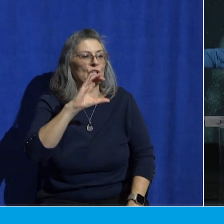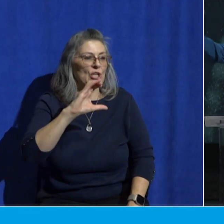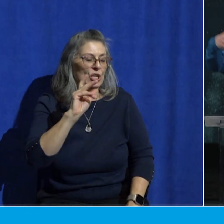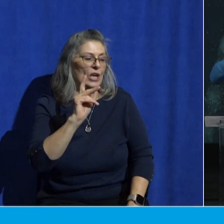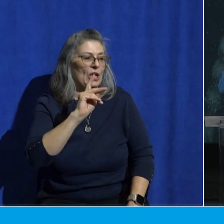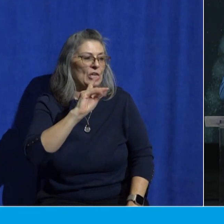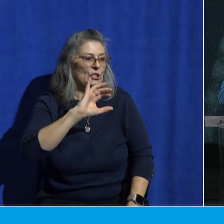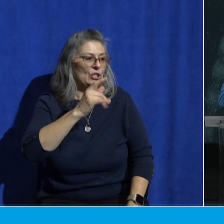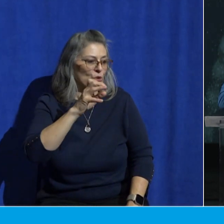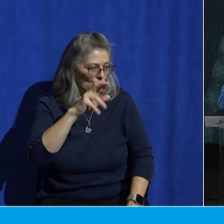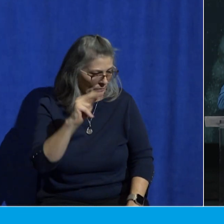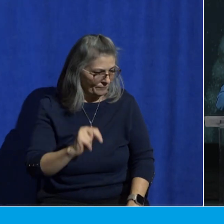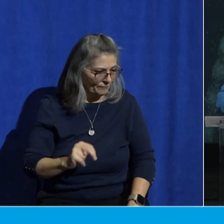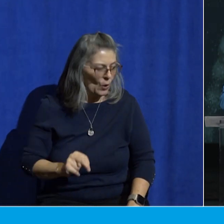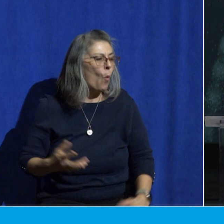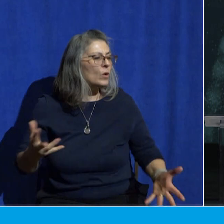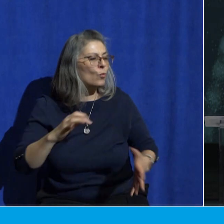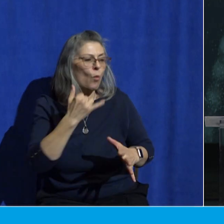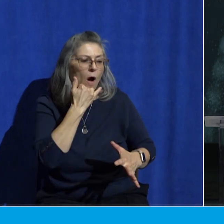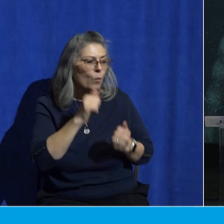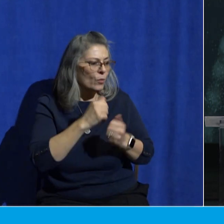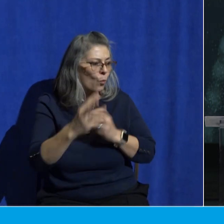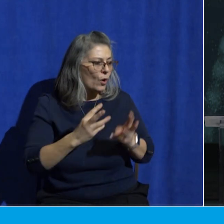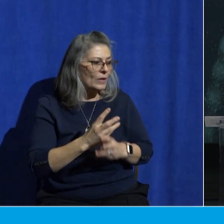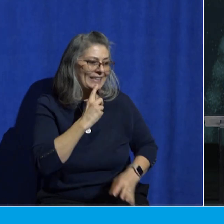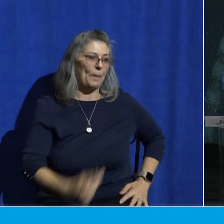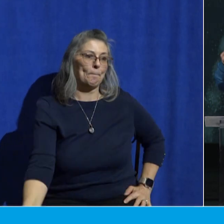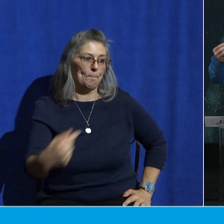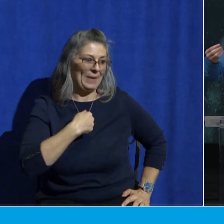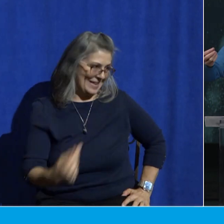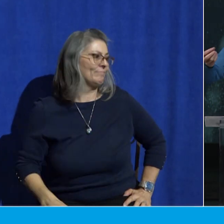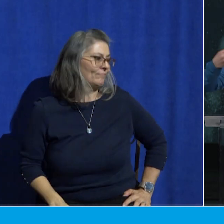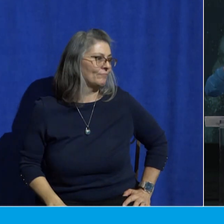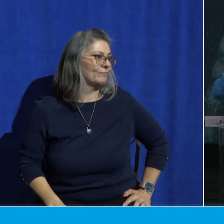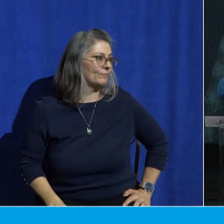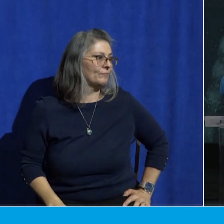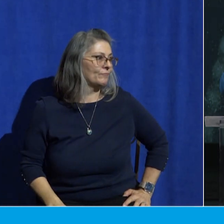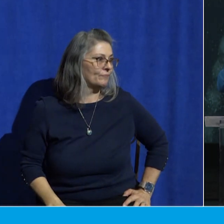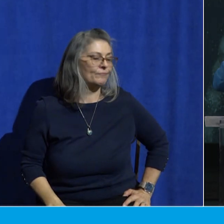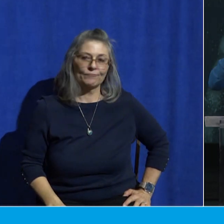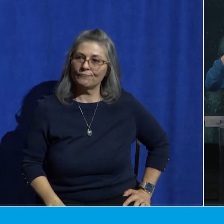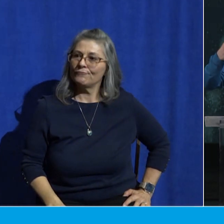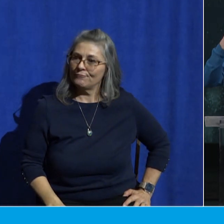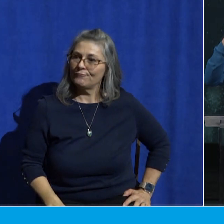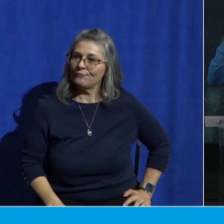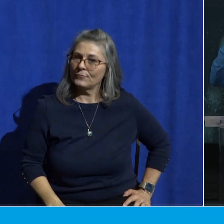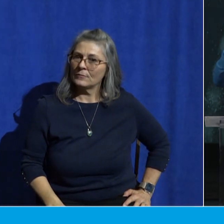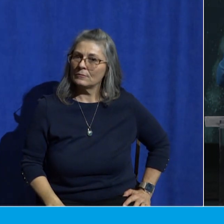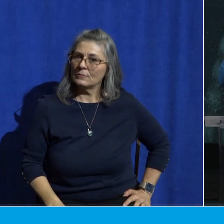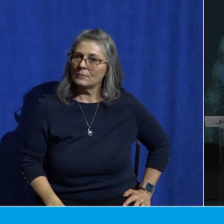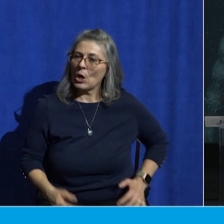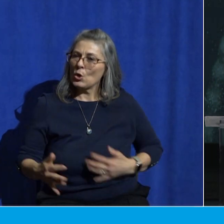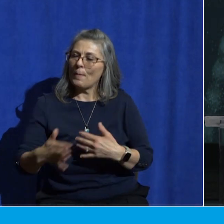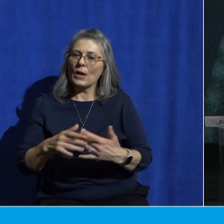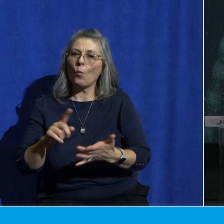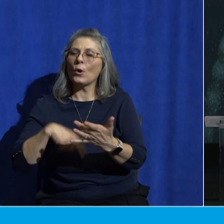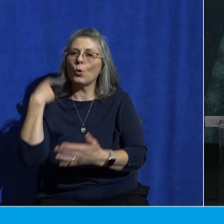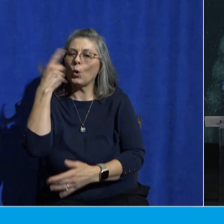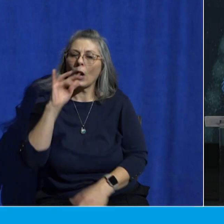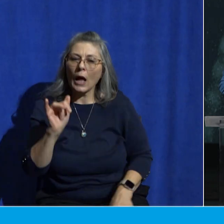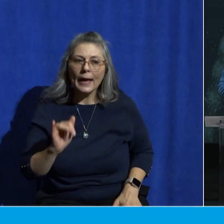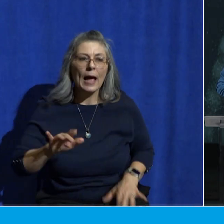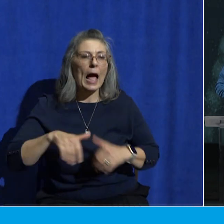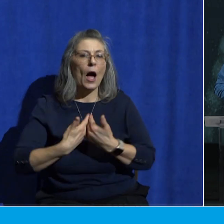We all, without exception, whatever you may look like, however you may